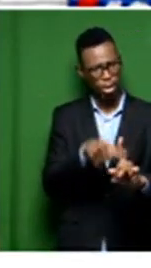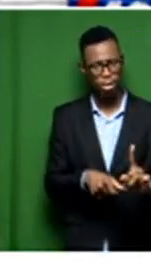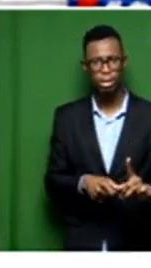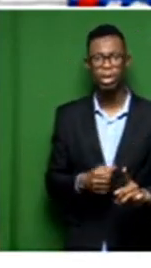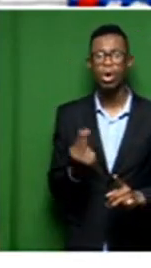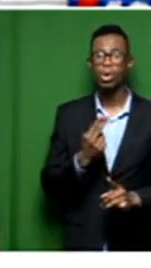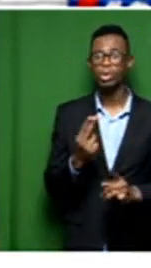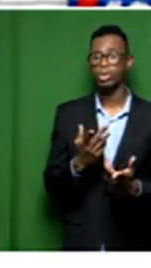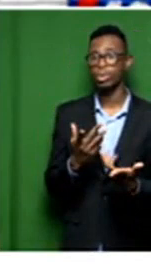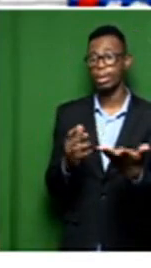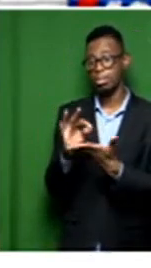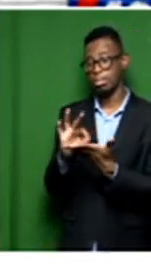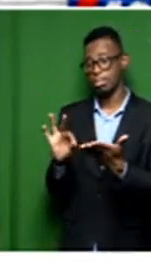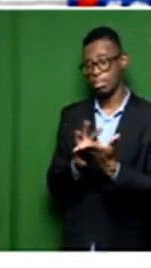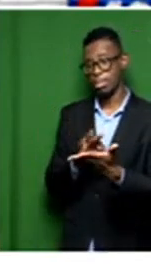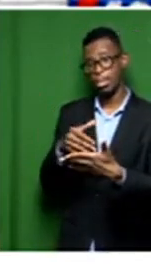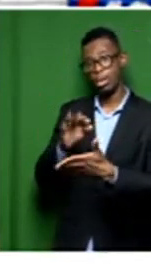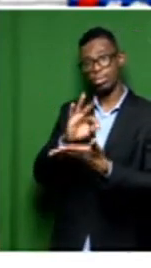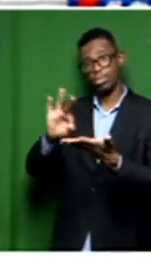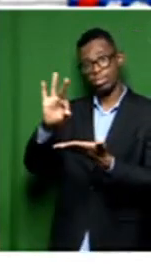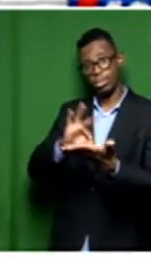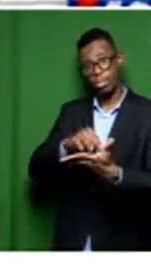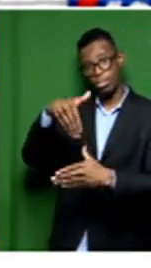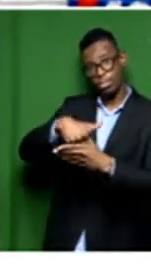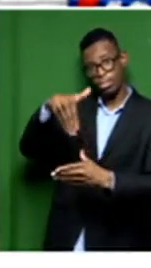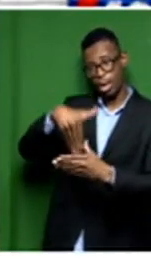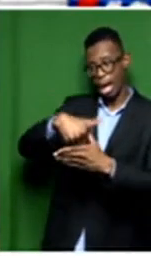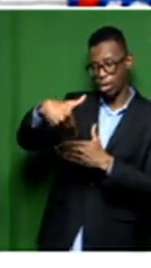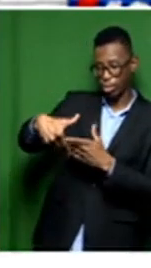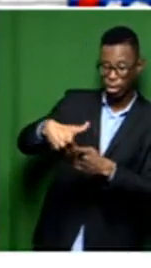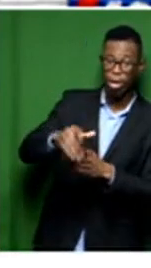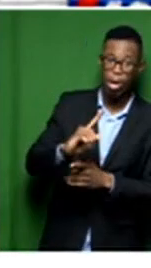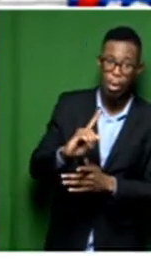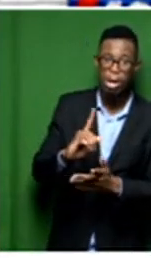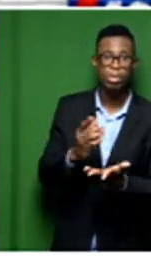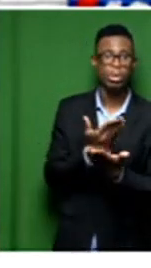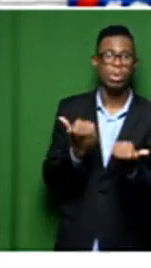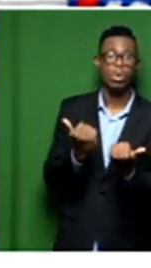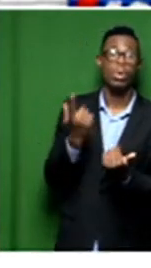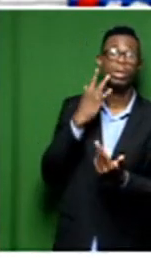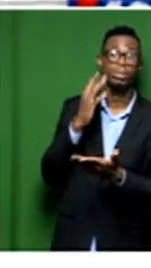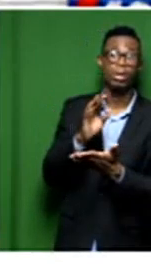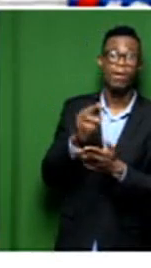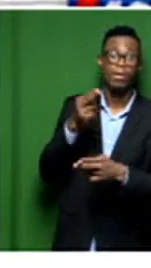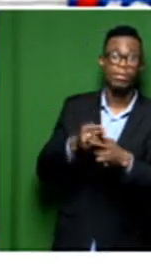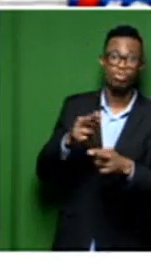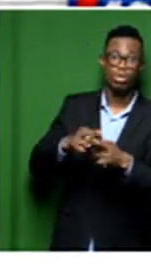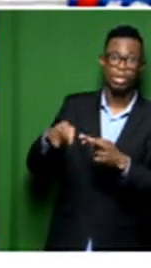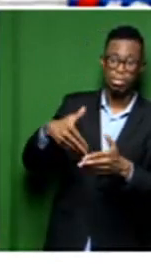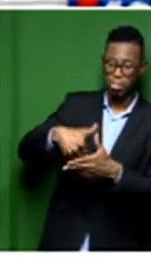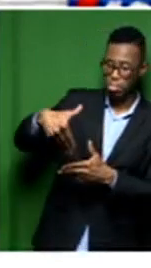know the outcomes of elections, we have to see what the outcomes are, and we have to respect those outcomes. So children take